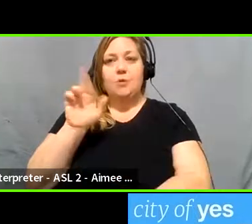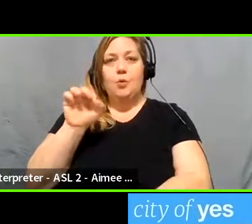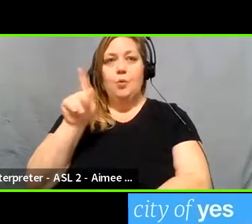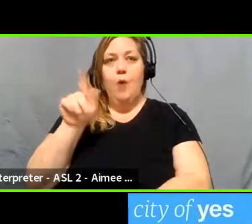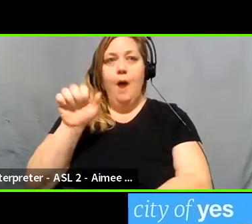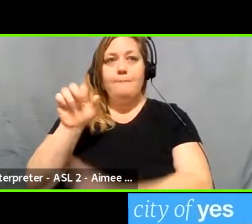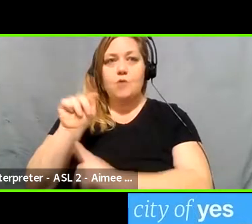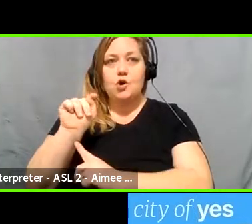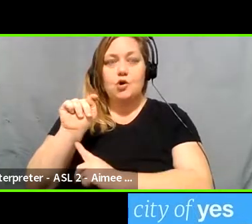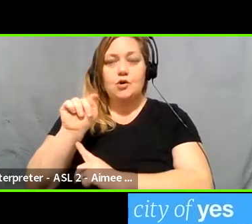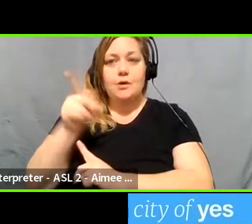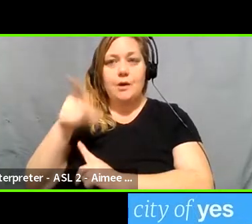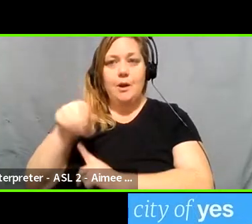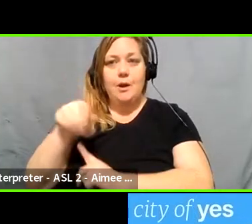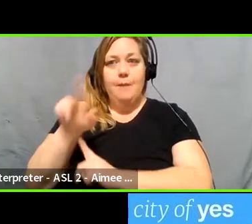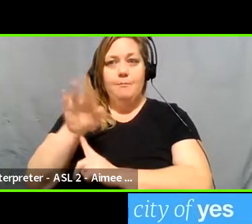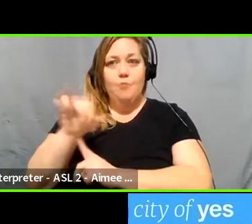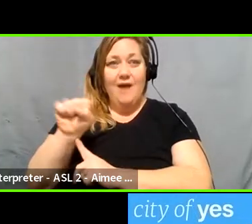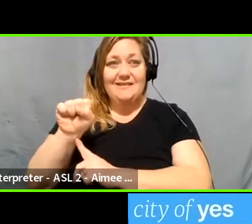This is Robert Press 3.